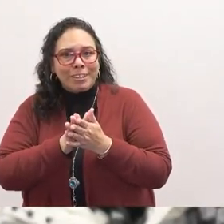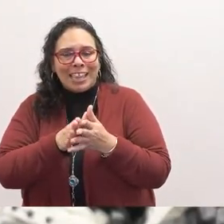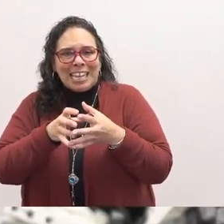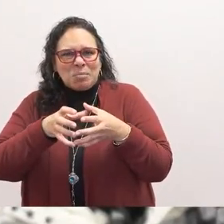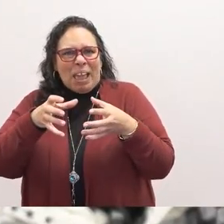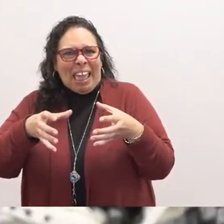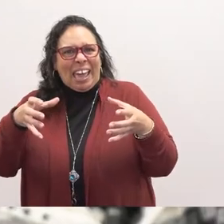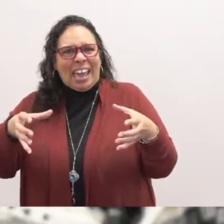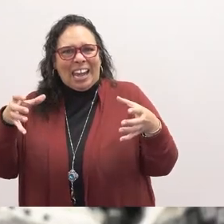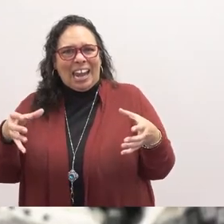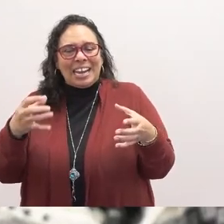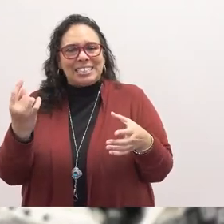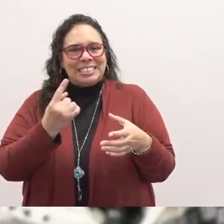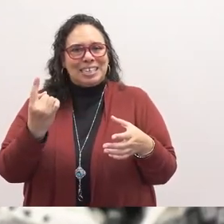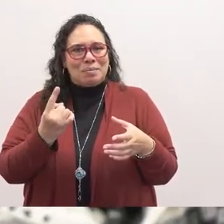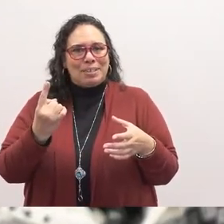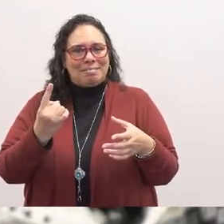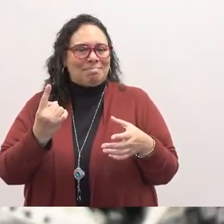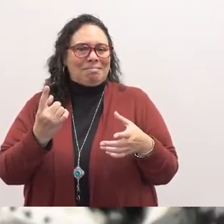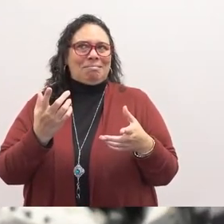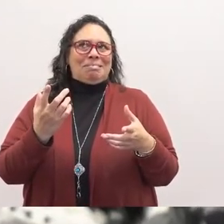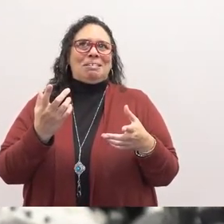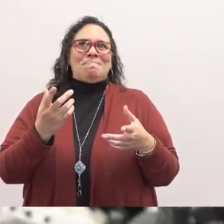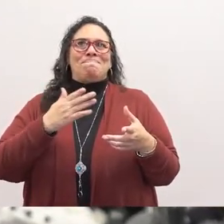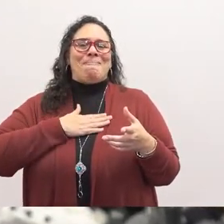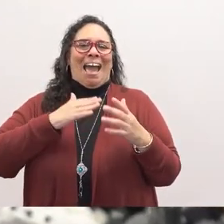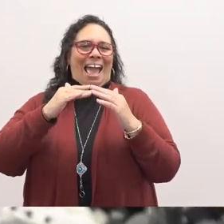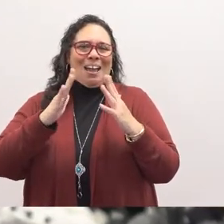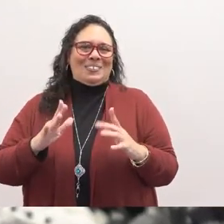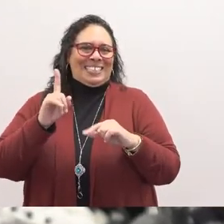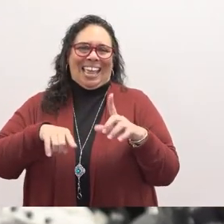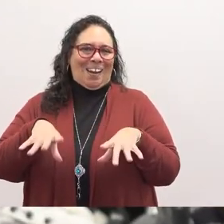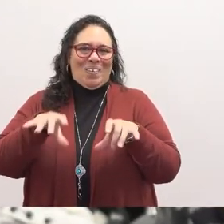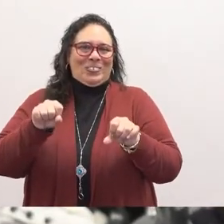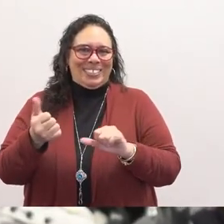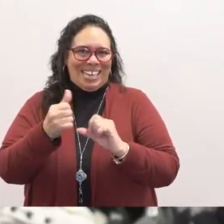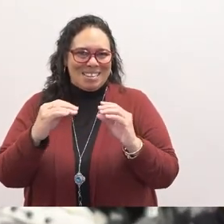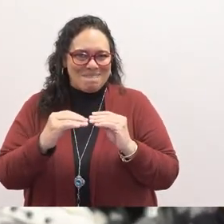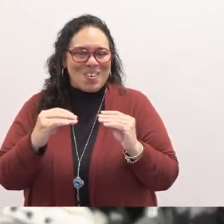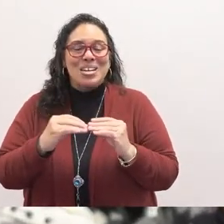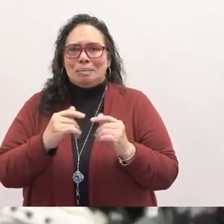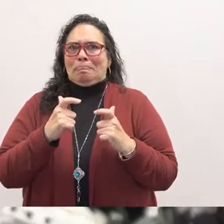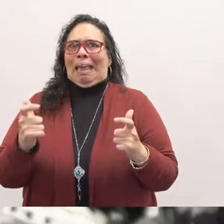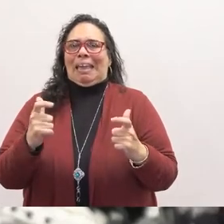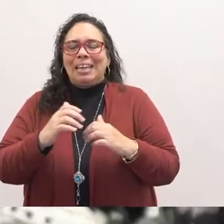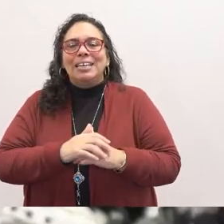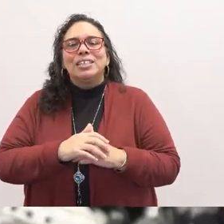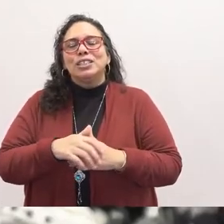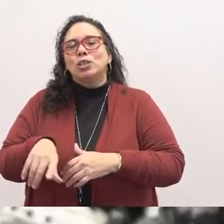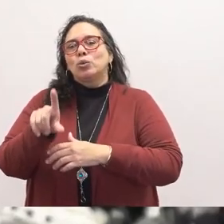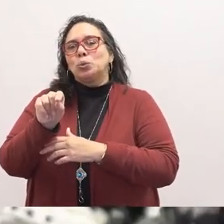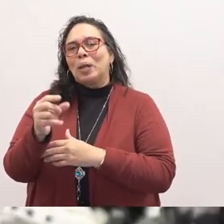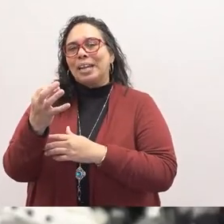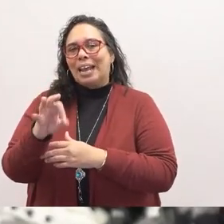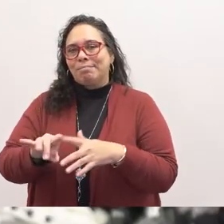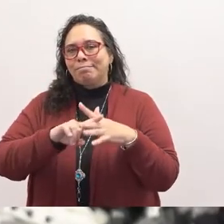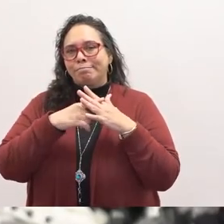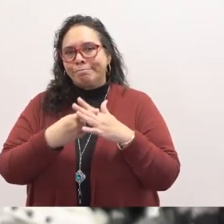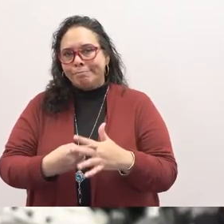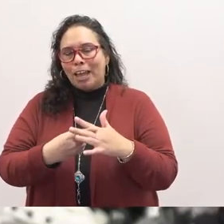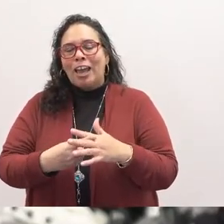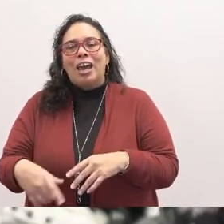expanded to something that no longer my house could host. So we launched a campaign back in 2019, and we had